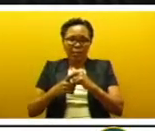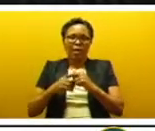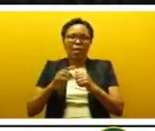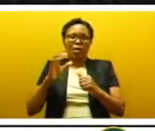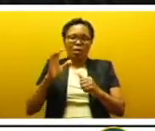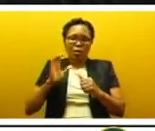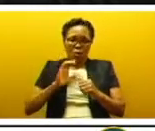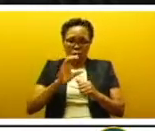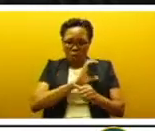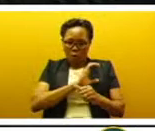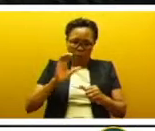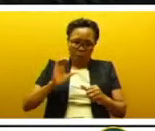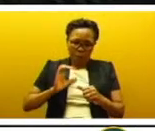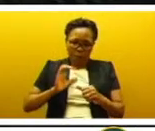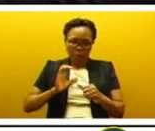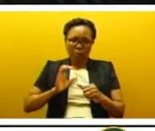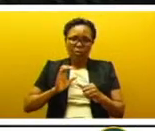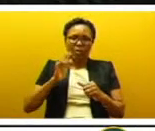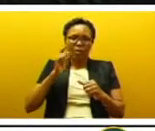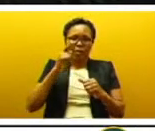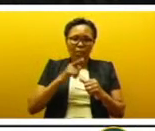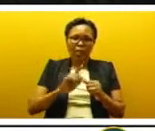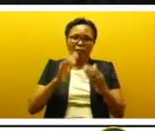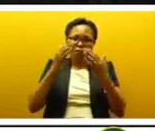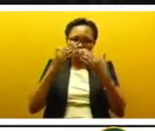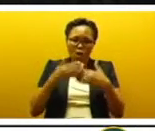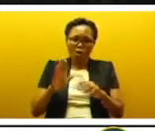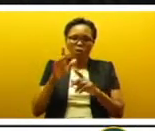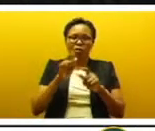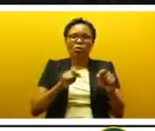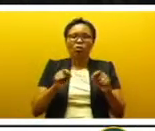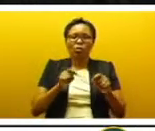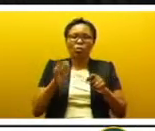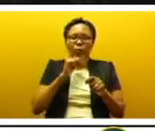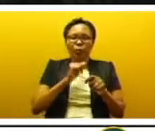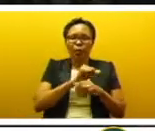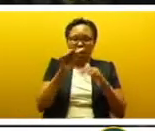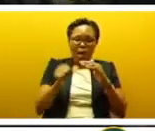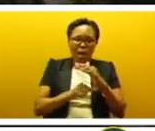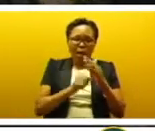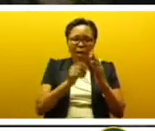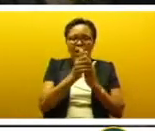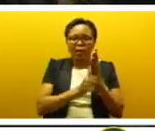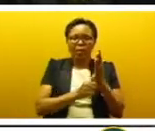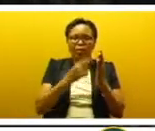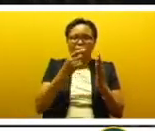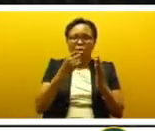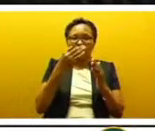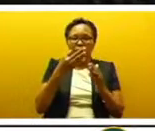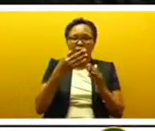commission, as the commission, had lost effective control under Article 138 of the Constitution.